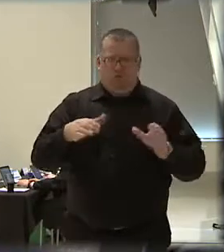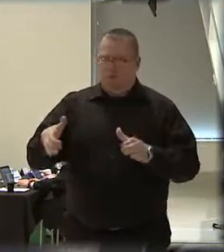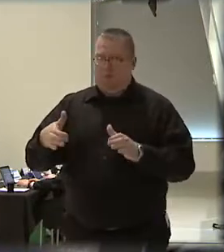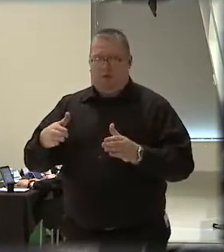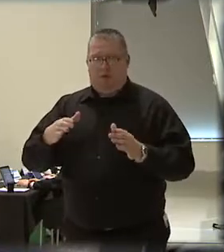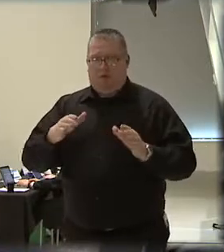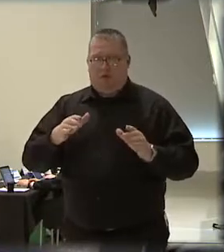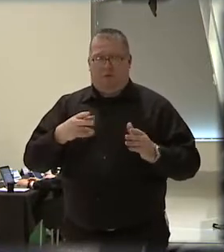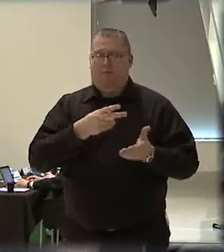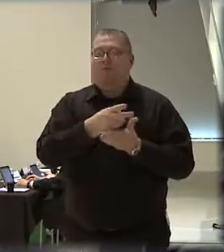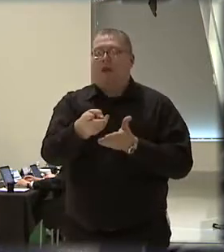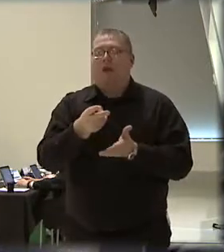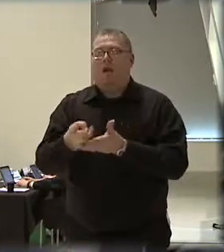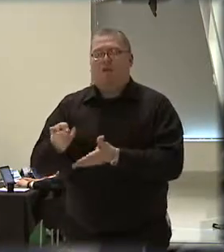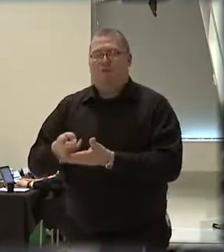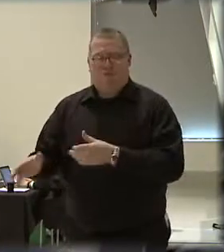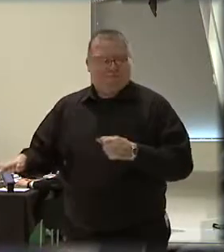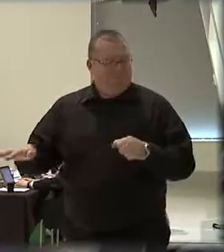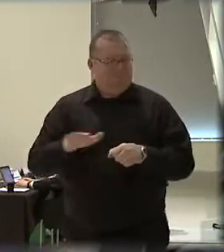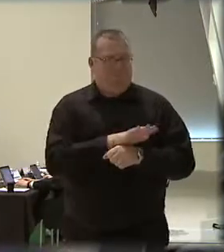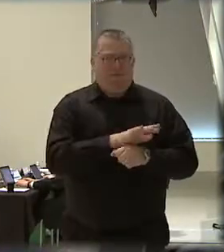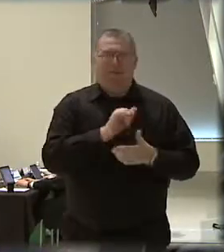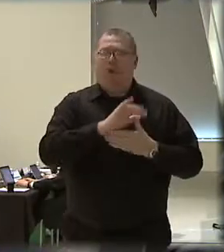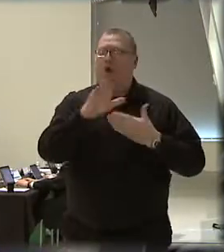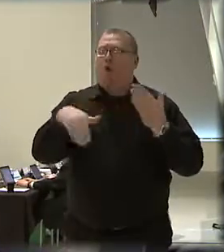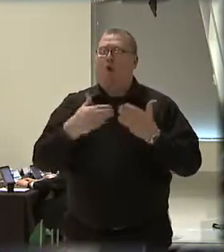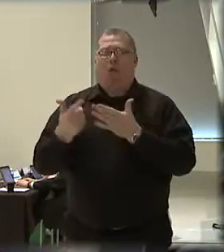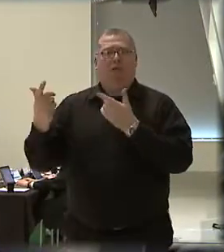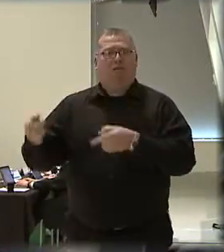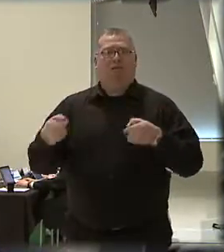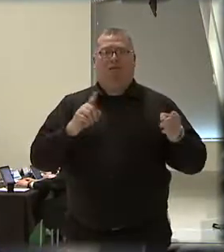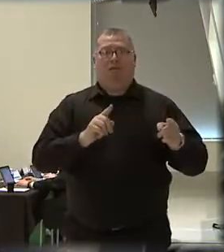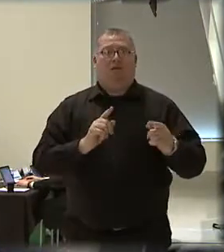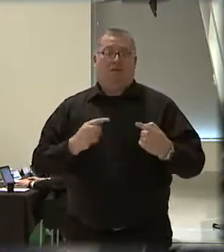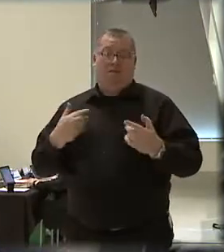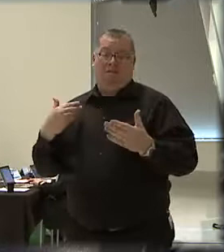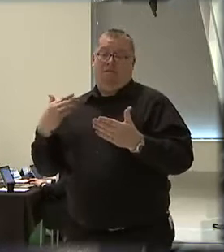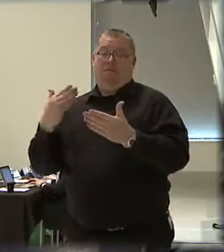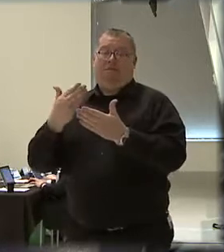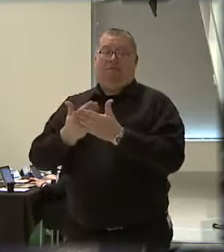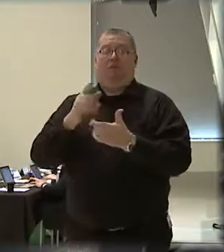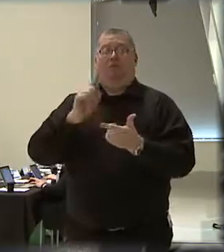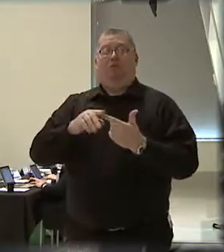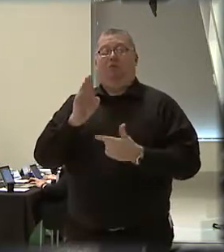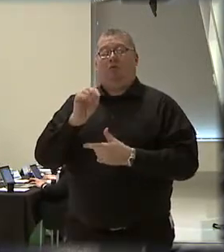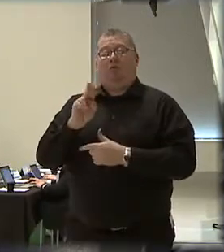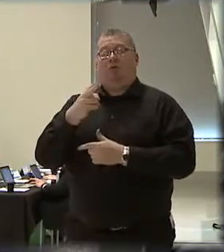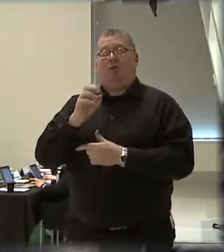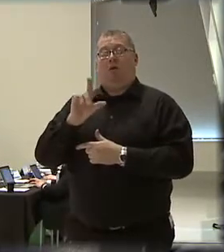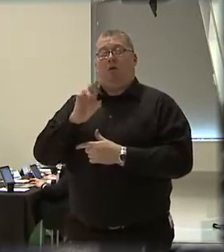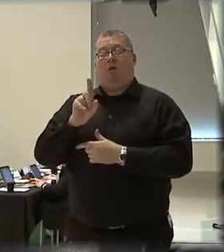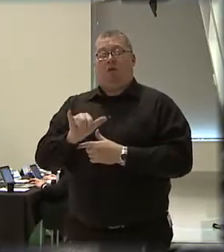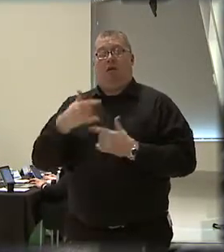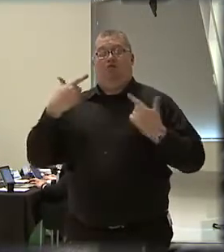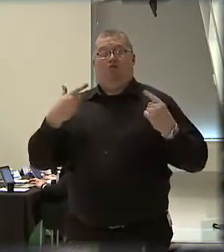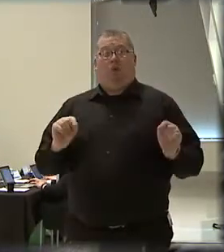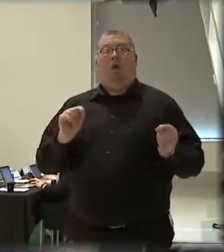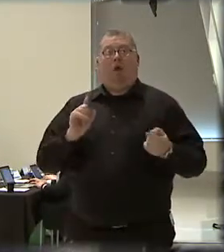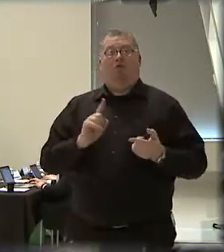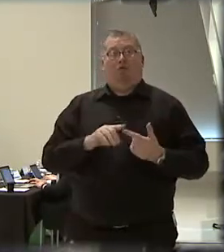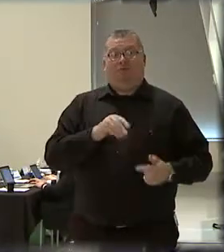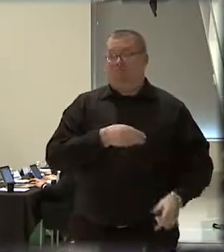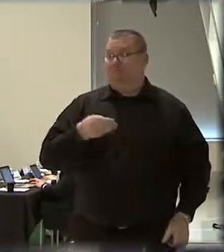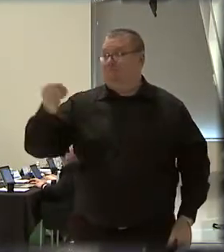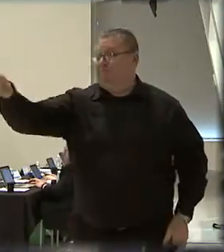failures of that entire incident, up into where Mr. Holliday was trying to turn over that